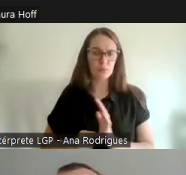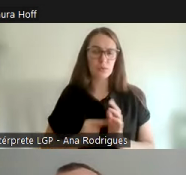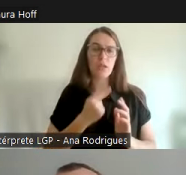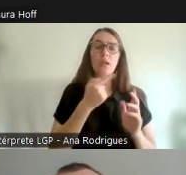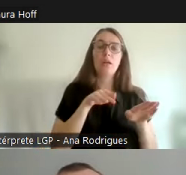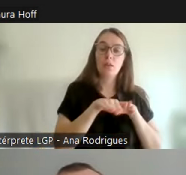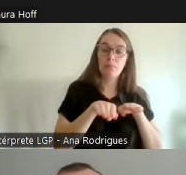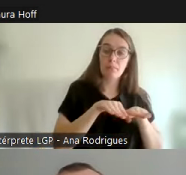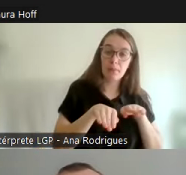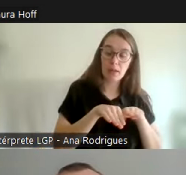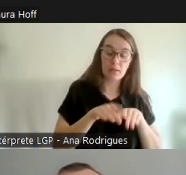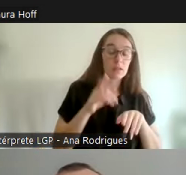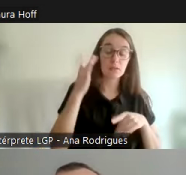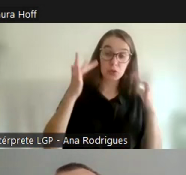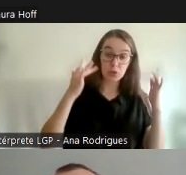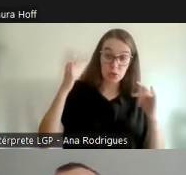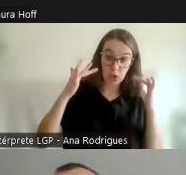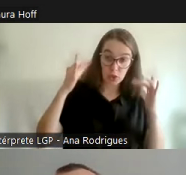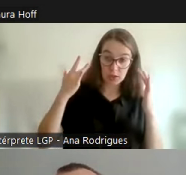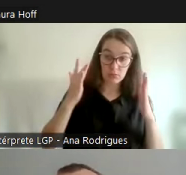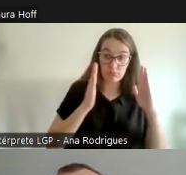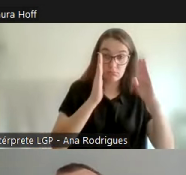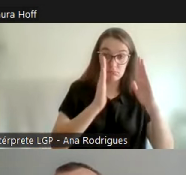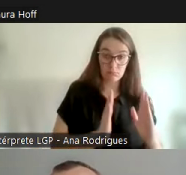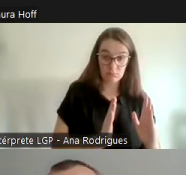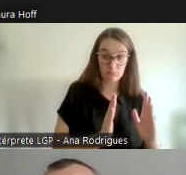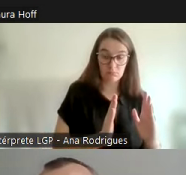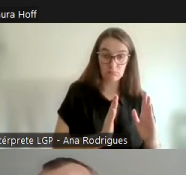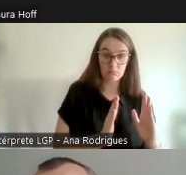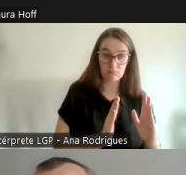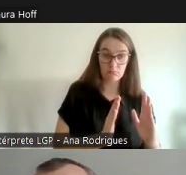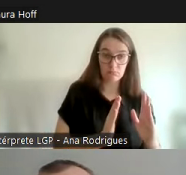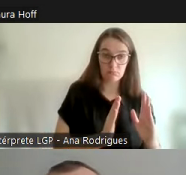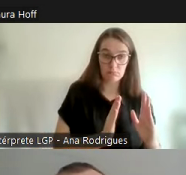parts, which lecturer is the chair of